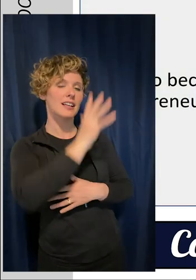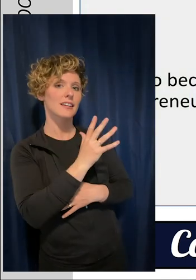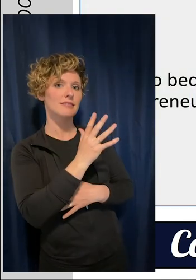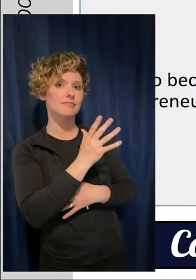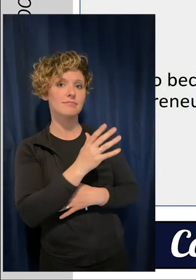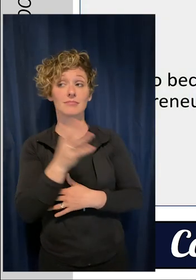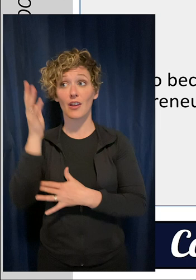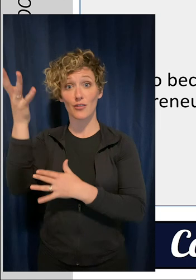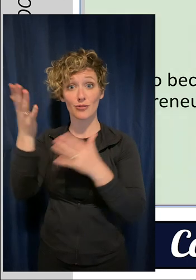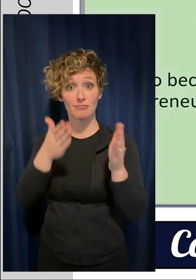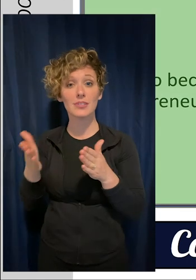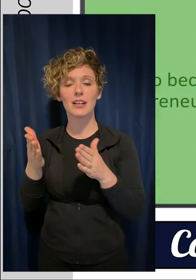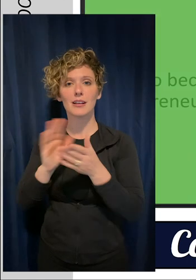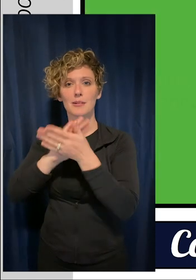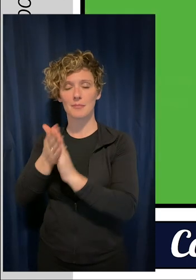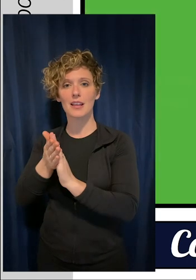entrepreneur.